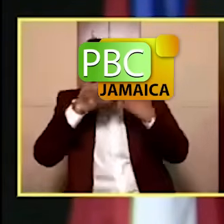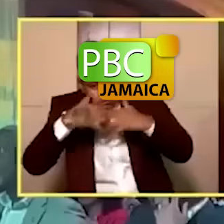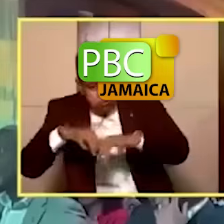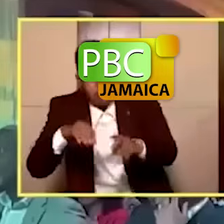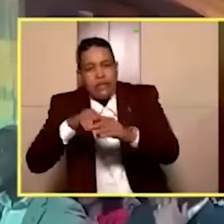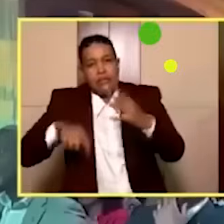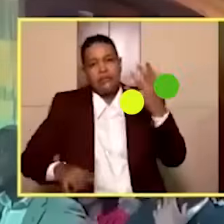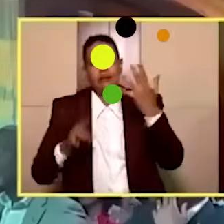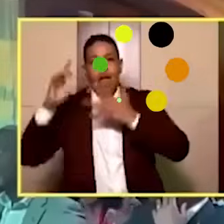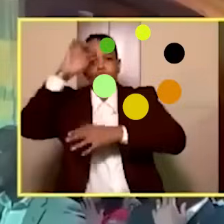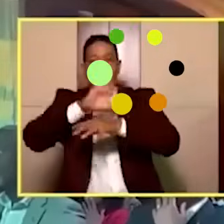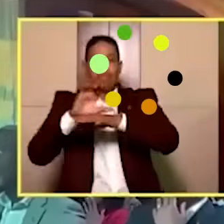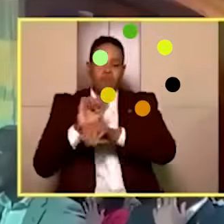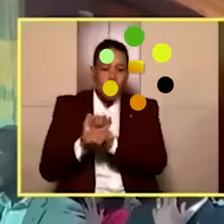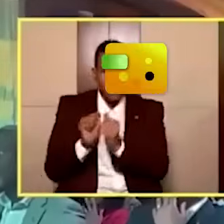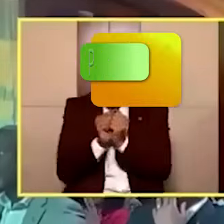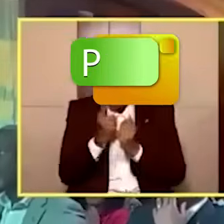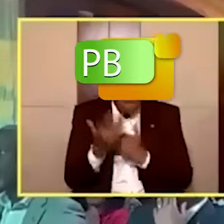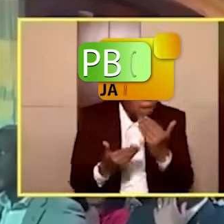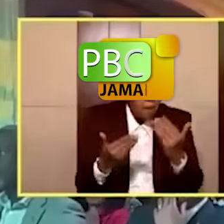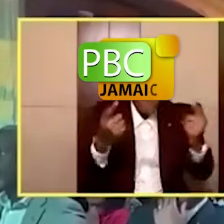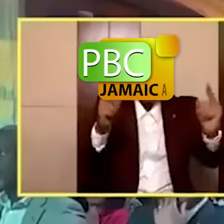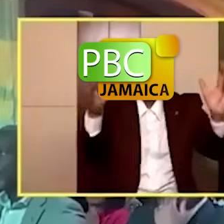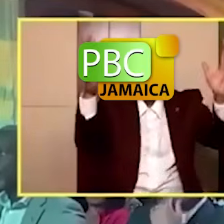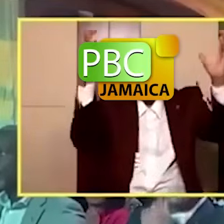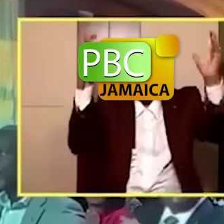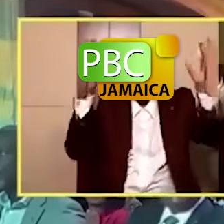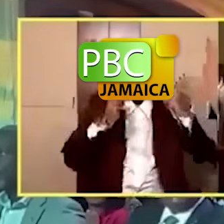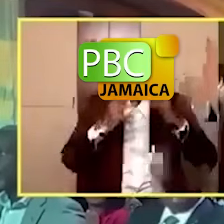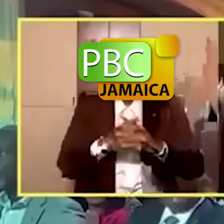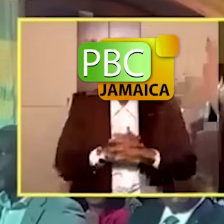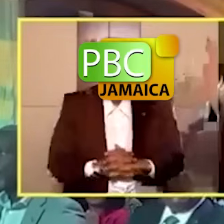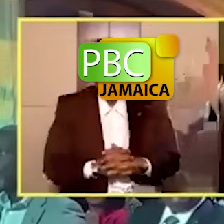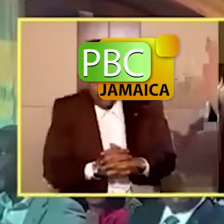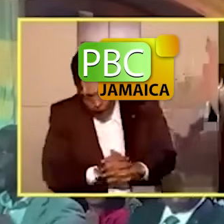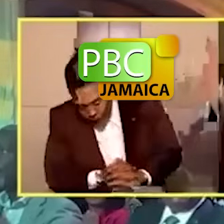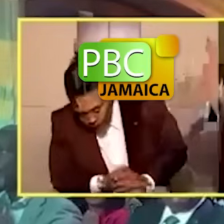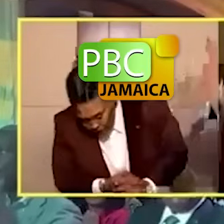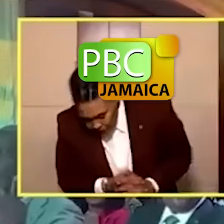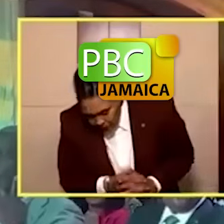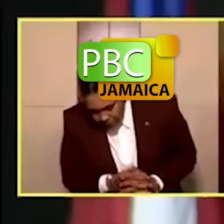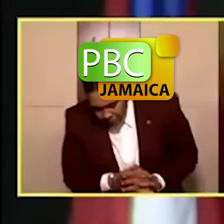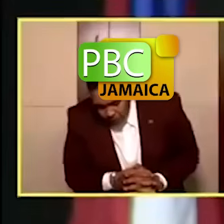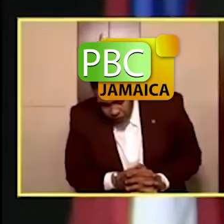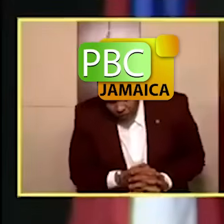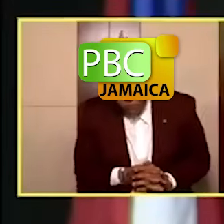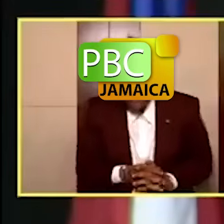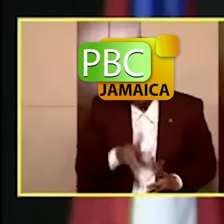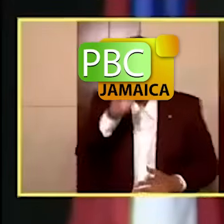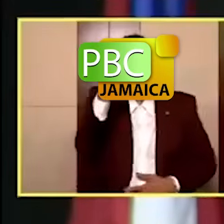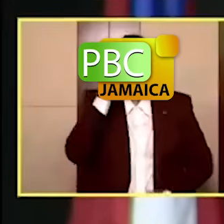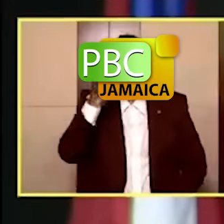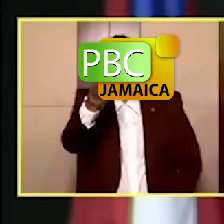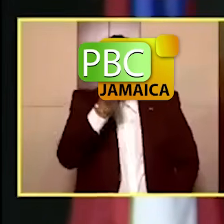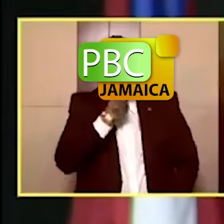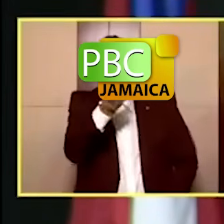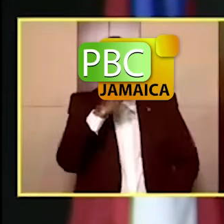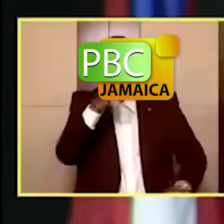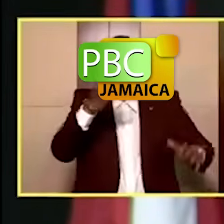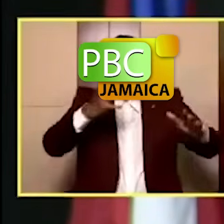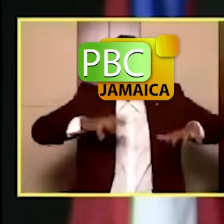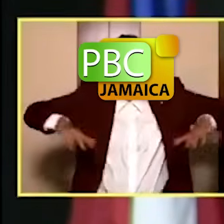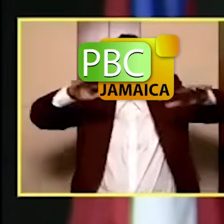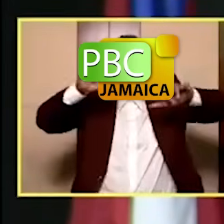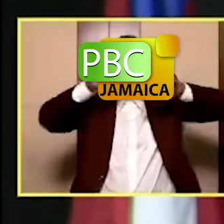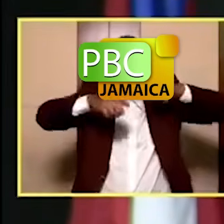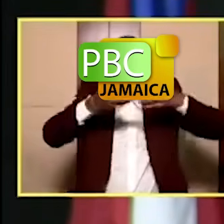of CARICOM Heads of Government at the Montego Bay Convention Center on Sunday. If we cannot